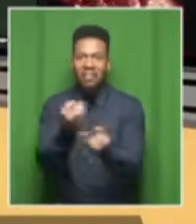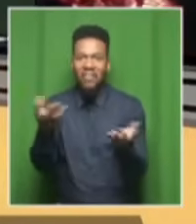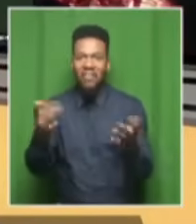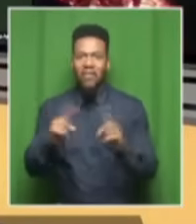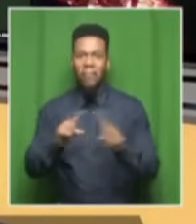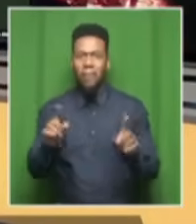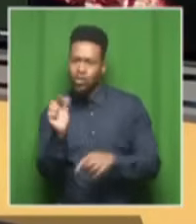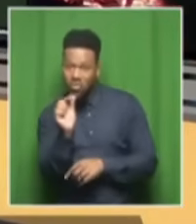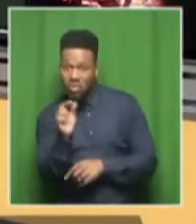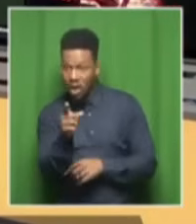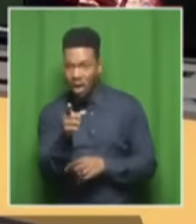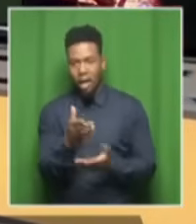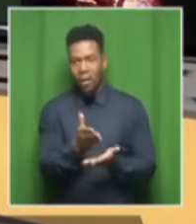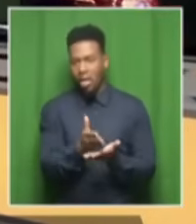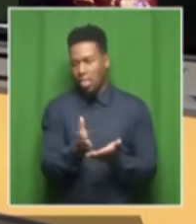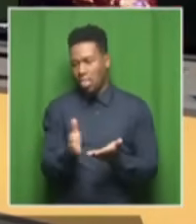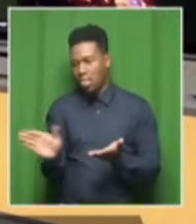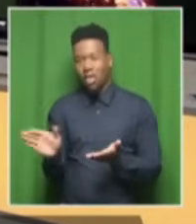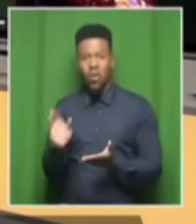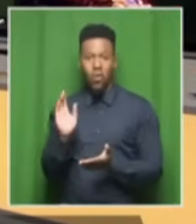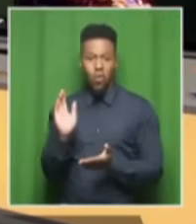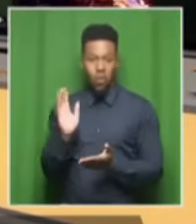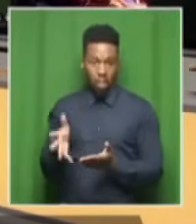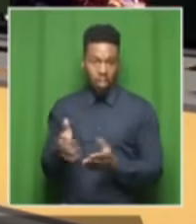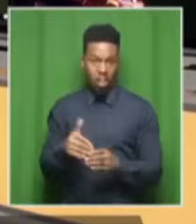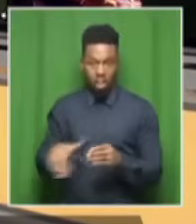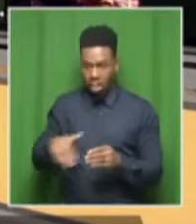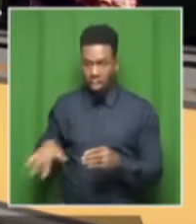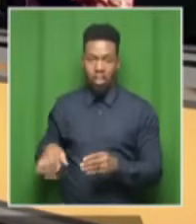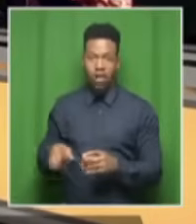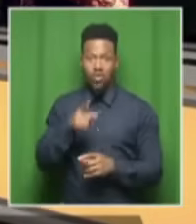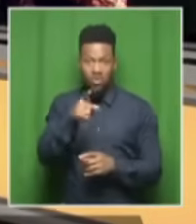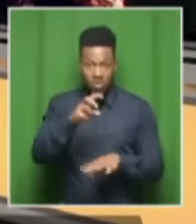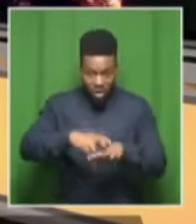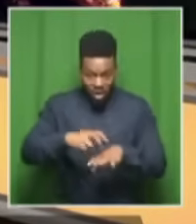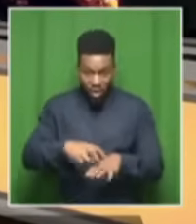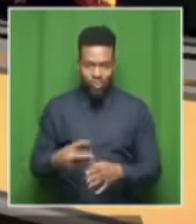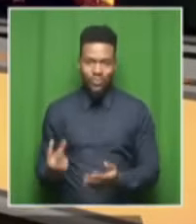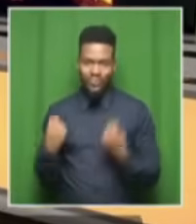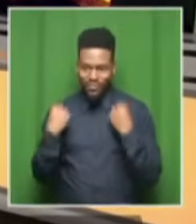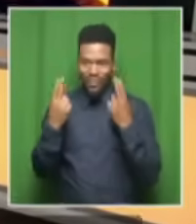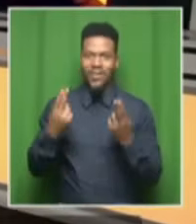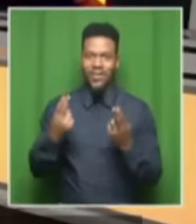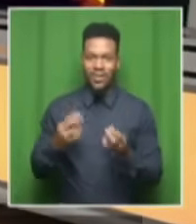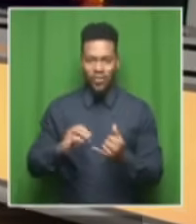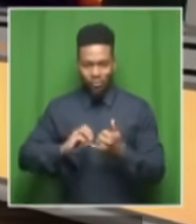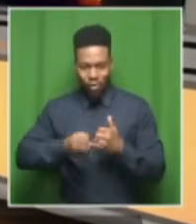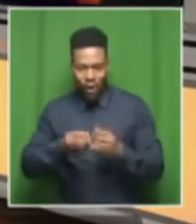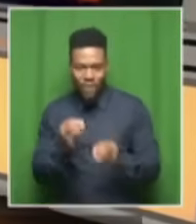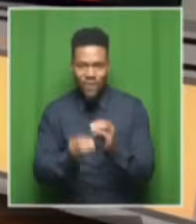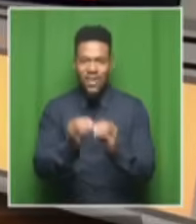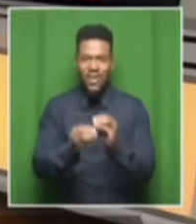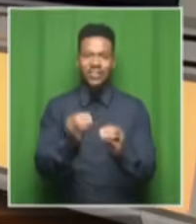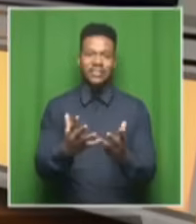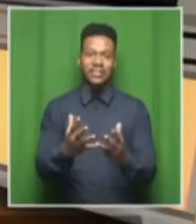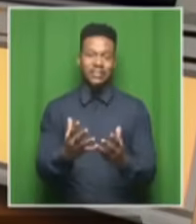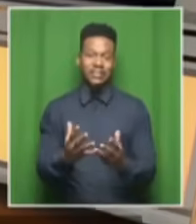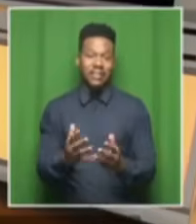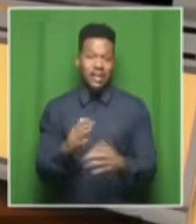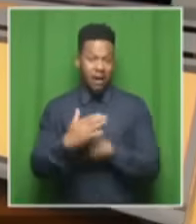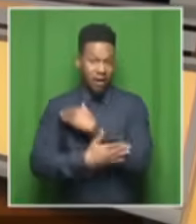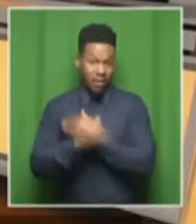made their wealth, and it's now up to you to pick up the pieces. Simam Kele, let me come back to you. I can see that your photo, your picture is clear now and